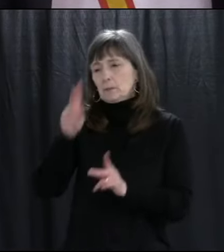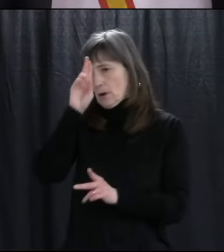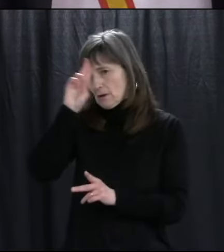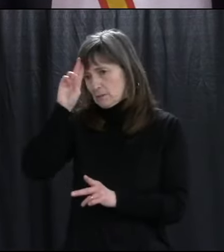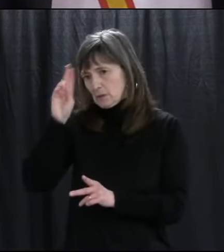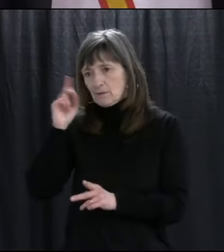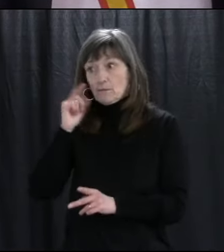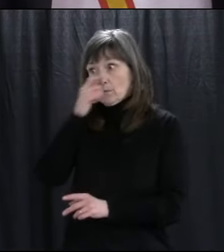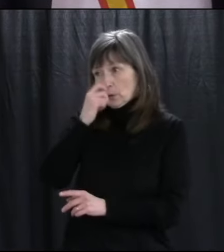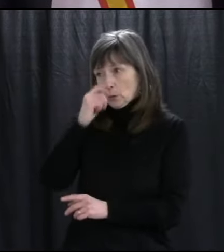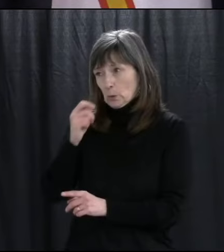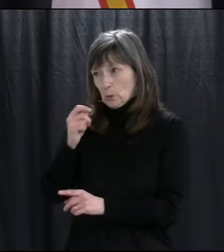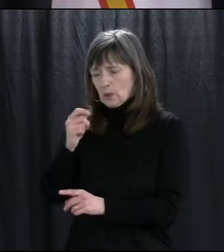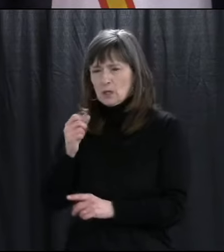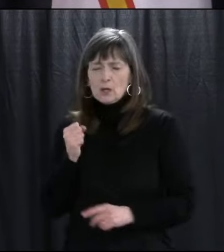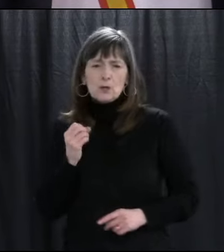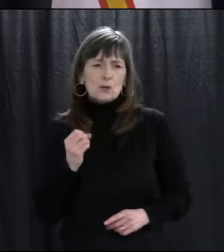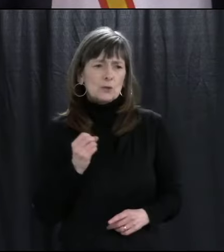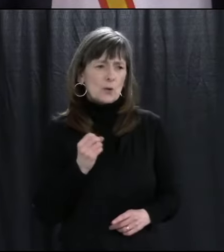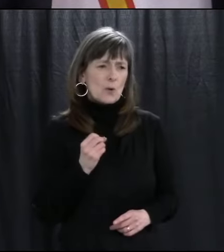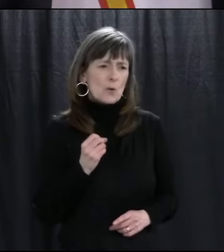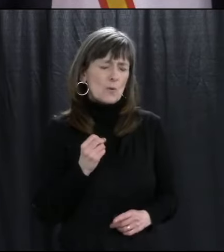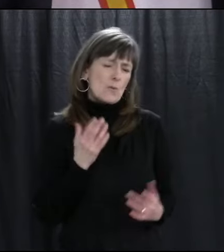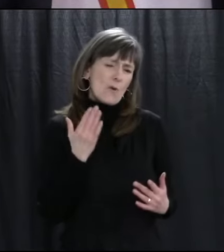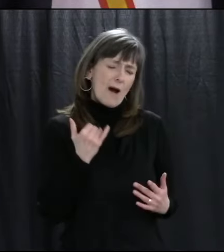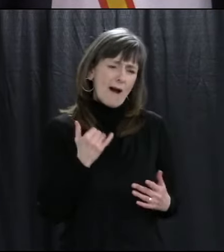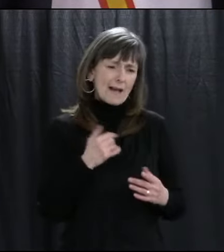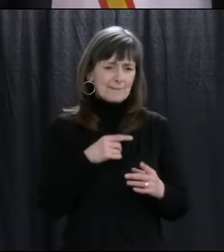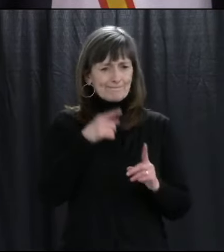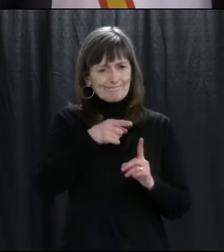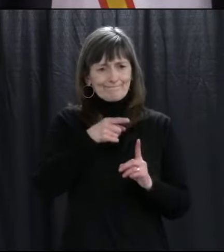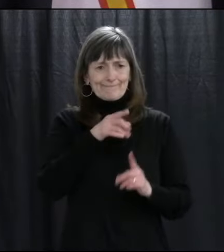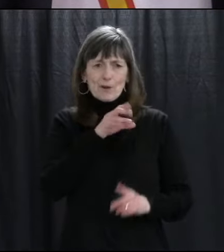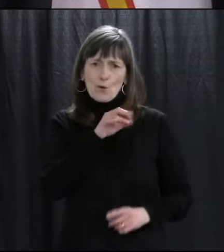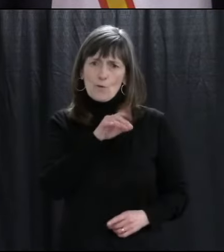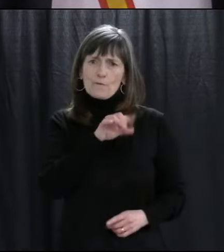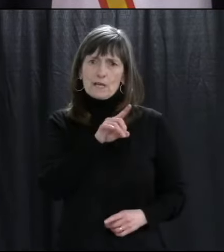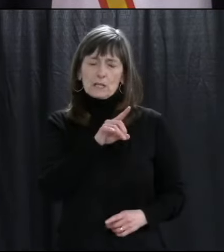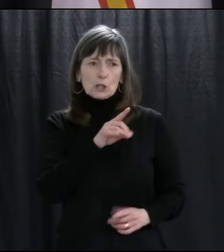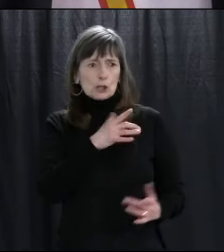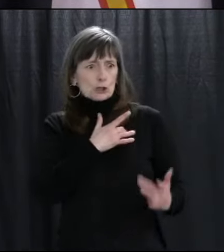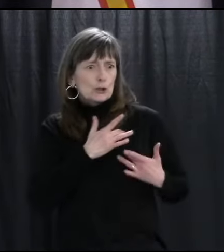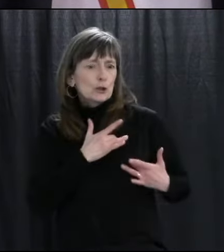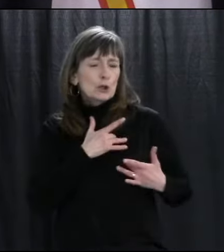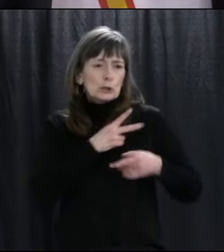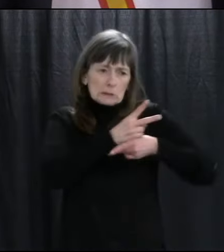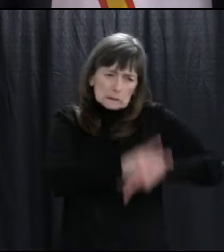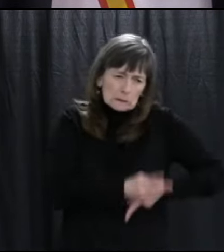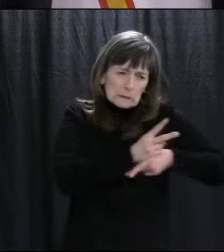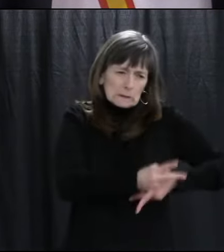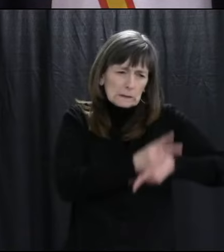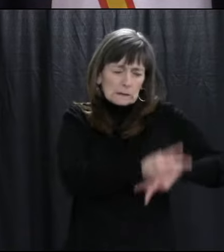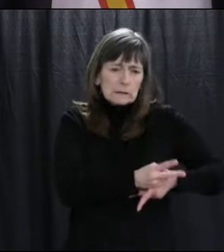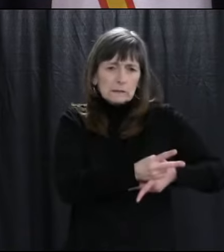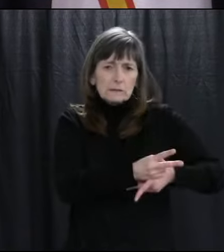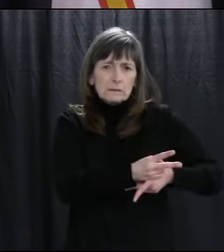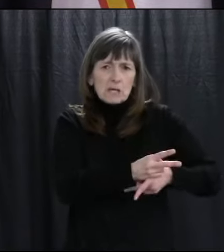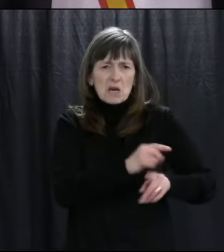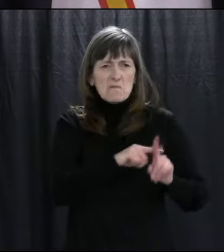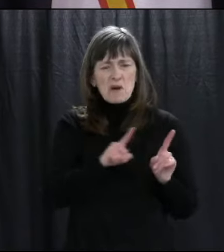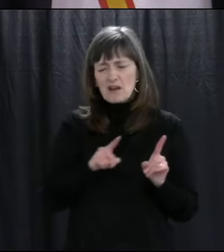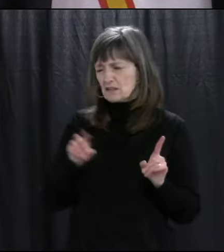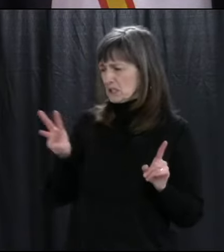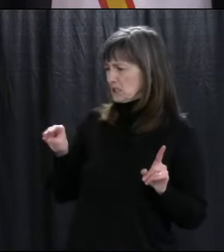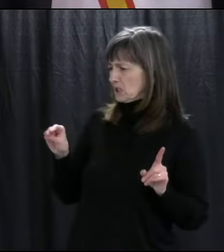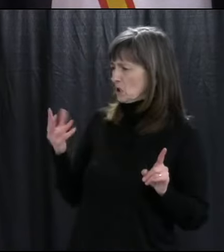people who are saying, why are we taking so many precautions for a disease that have only had 3 cases when it's had way less impact on the